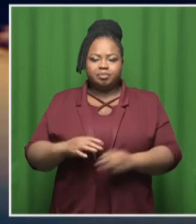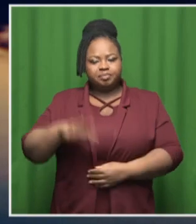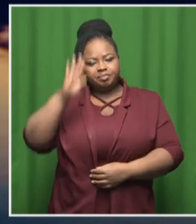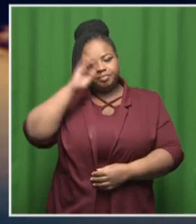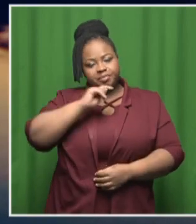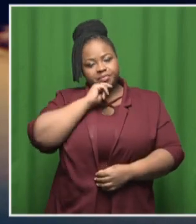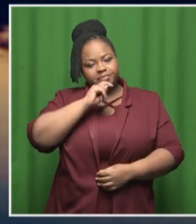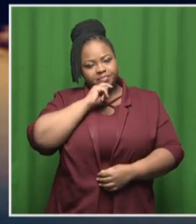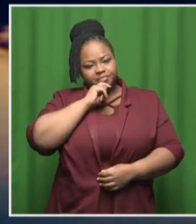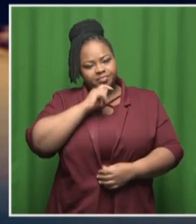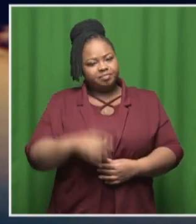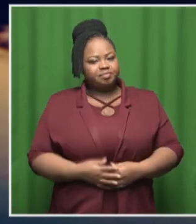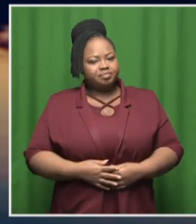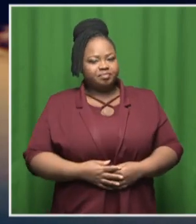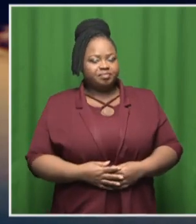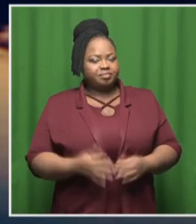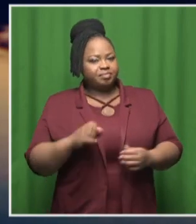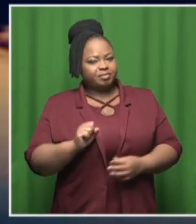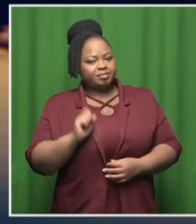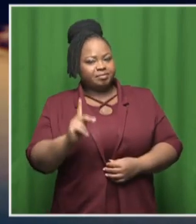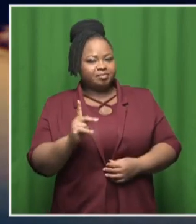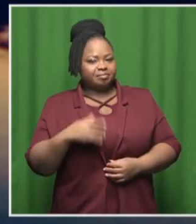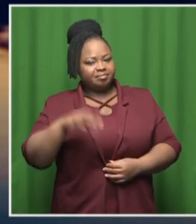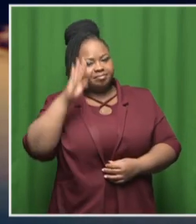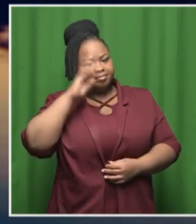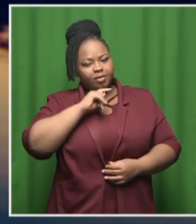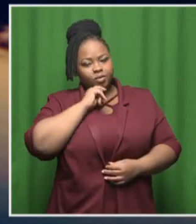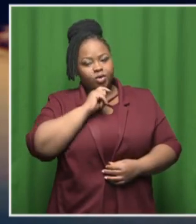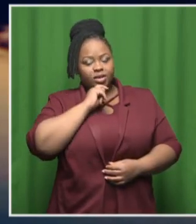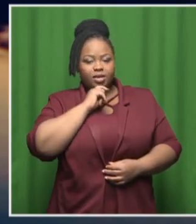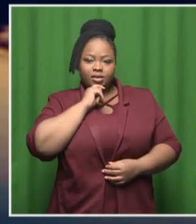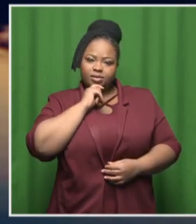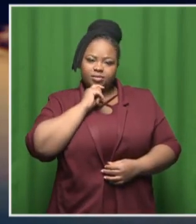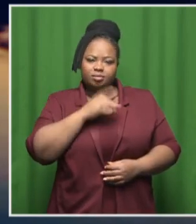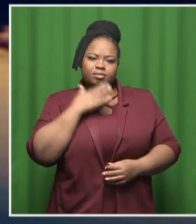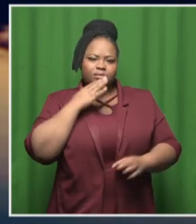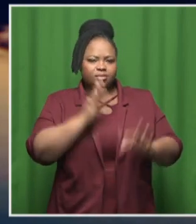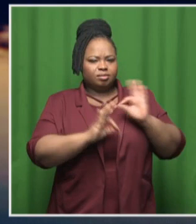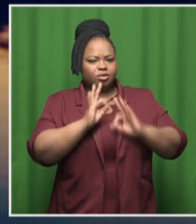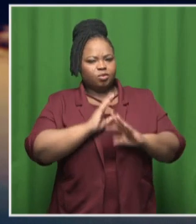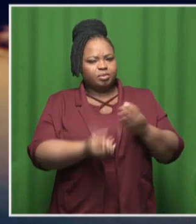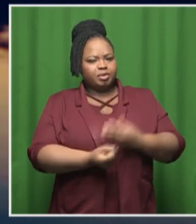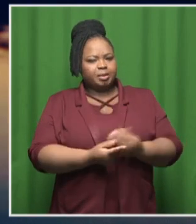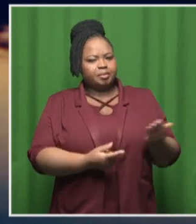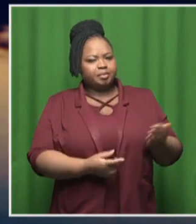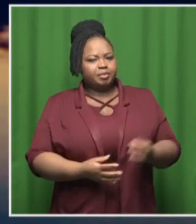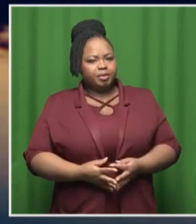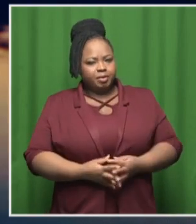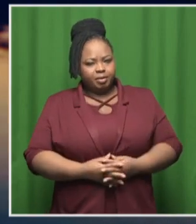morning to you, ladies. And SK, I'm going to start with you. A very good morning. Just take us through what's happening.